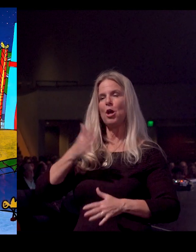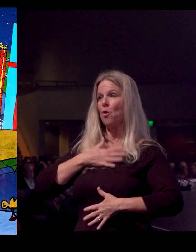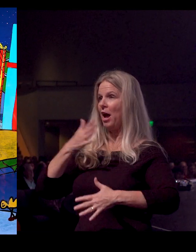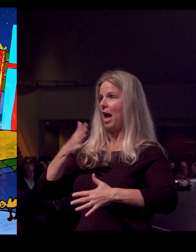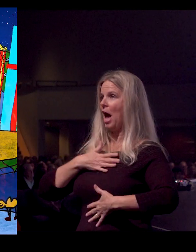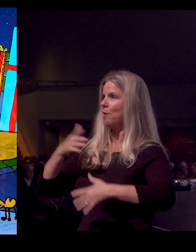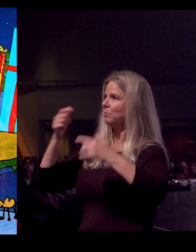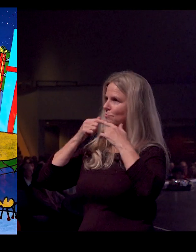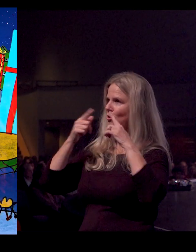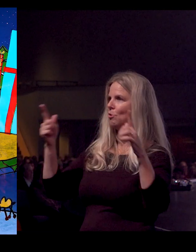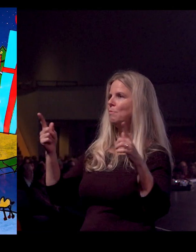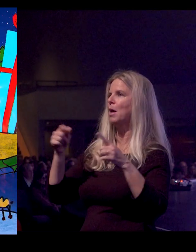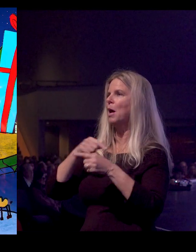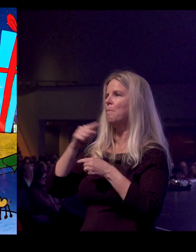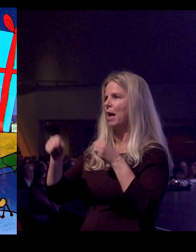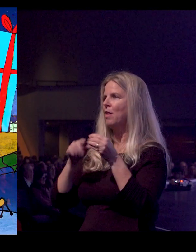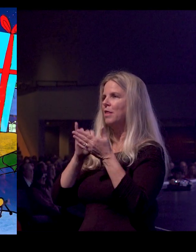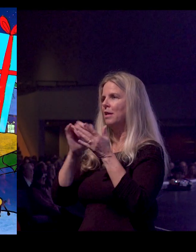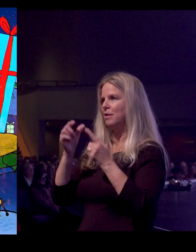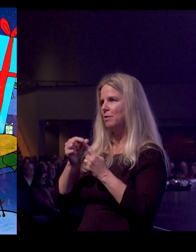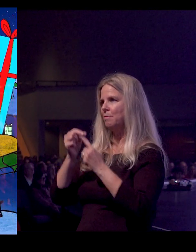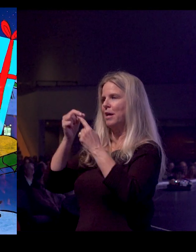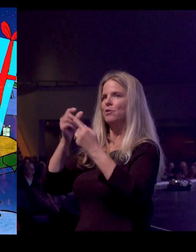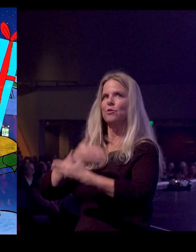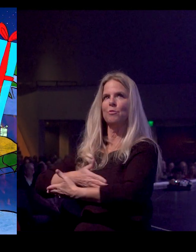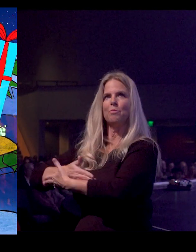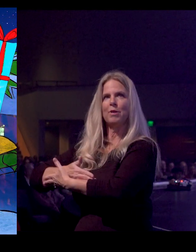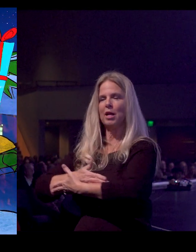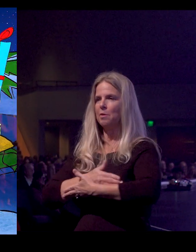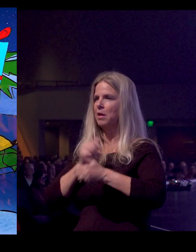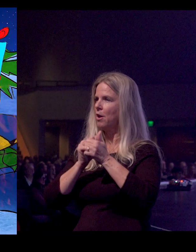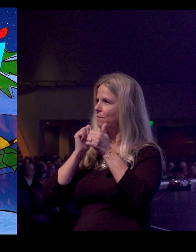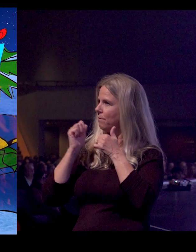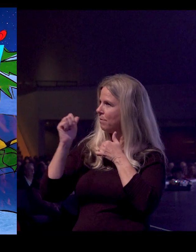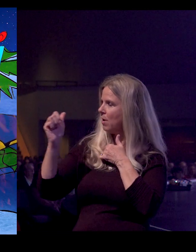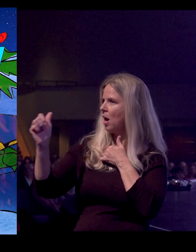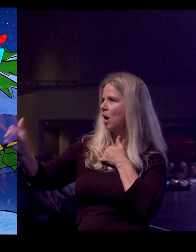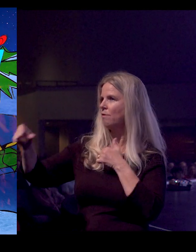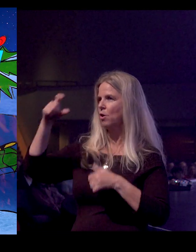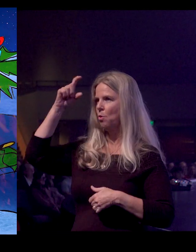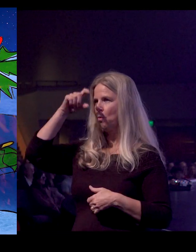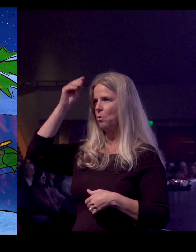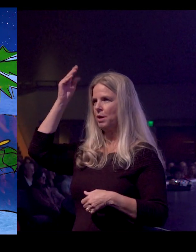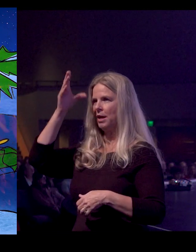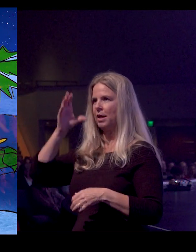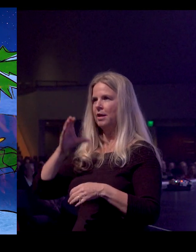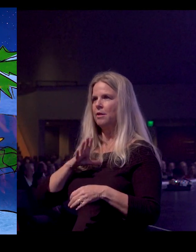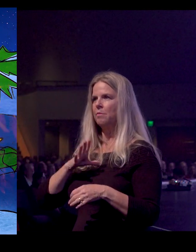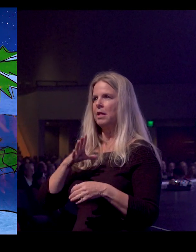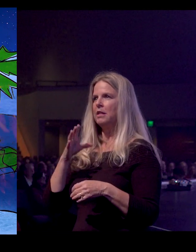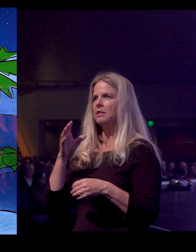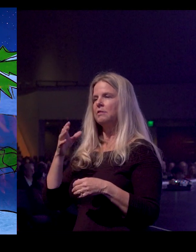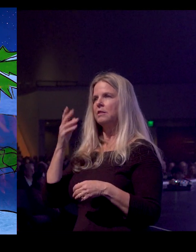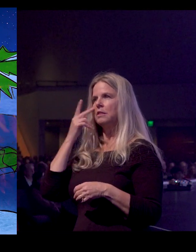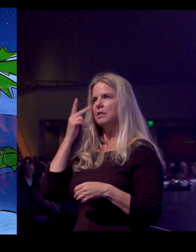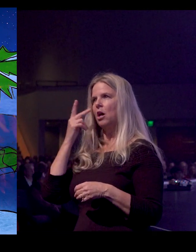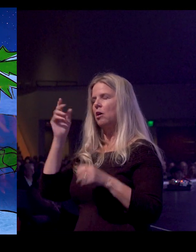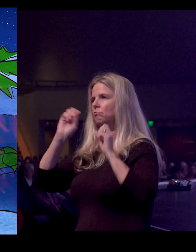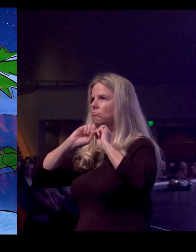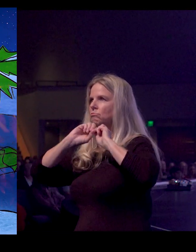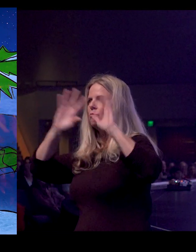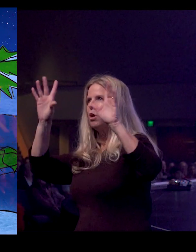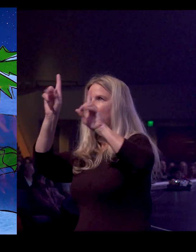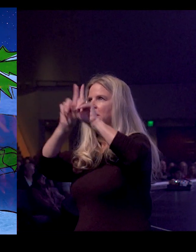Far away, wise men saw a bright star in the sky. They knew it meant a new king was born. So they followed it